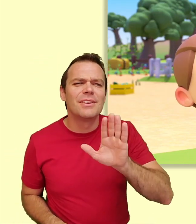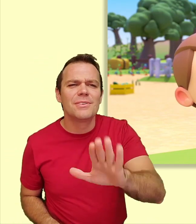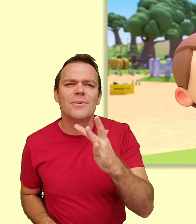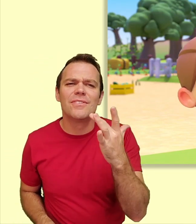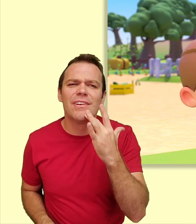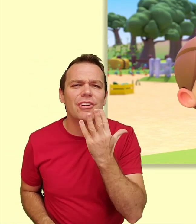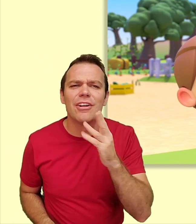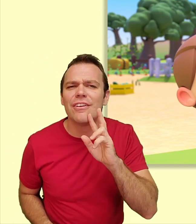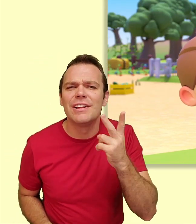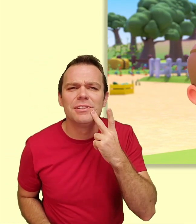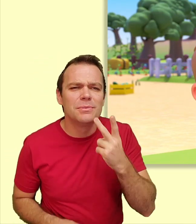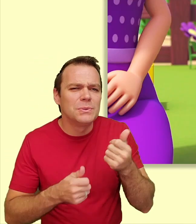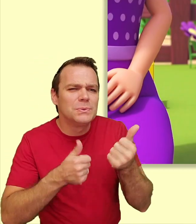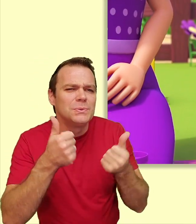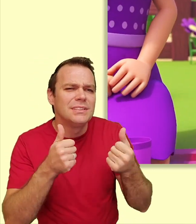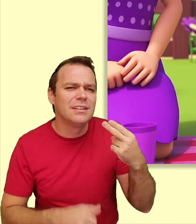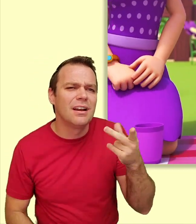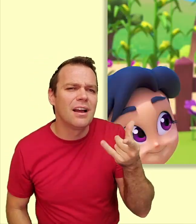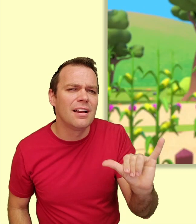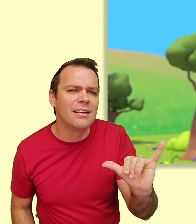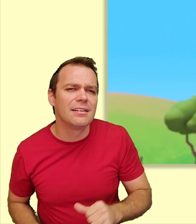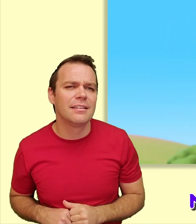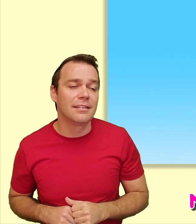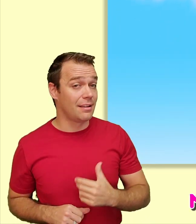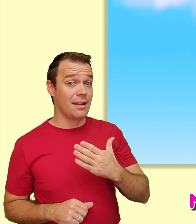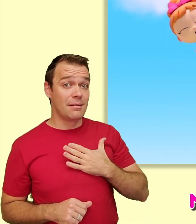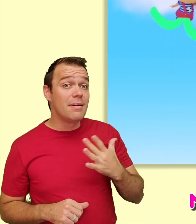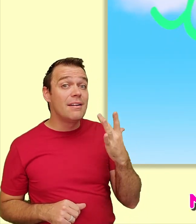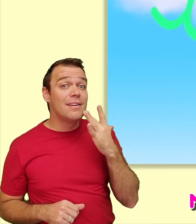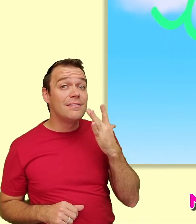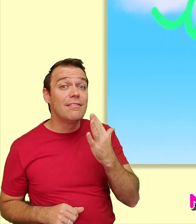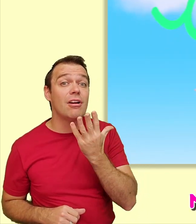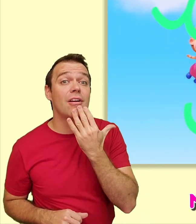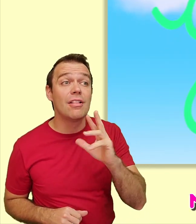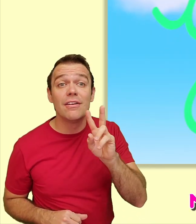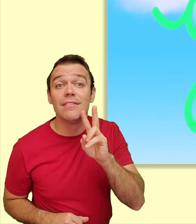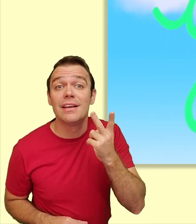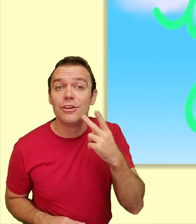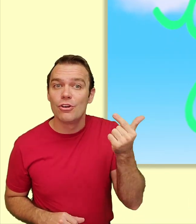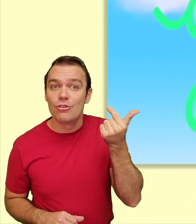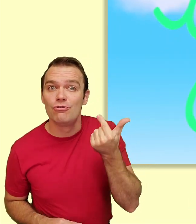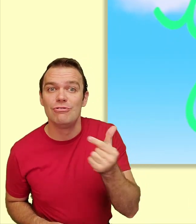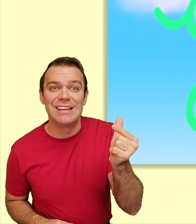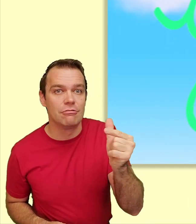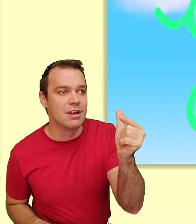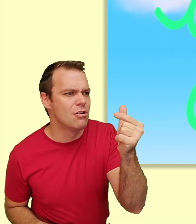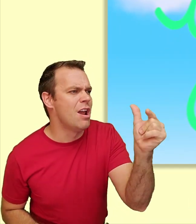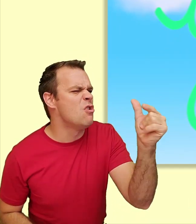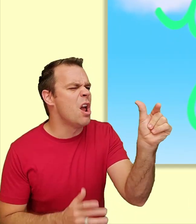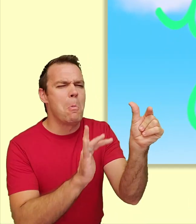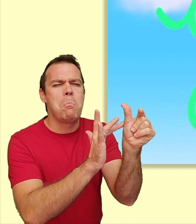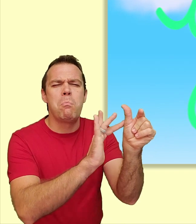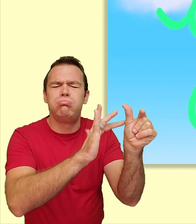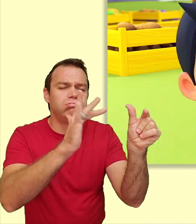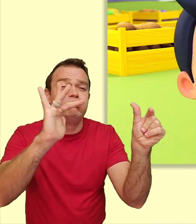Which color are your favorite veggies, Huggy? My favorite vegetables are green, the